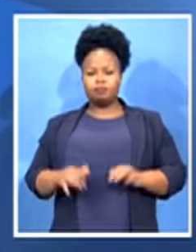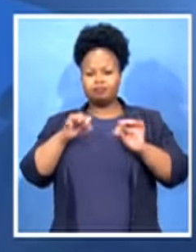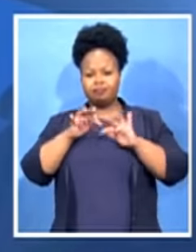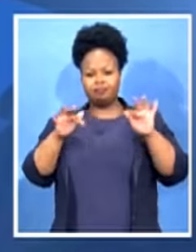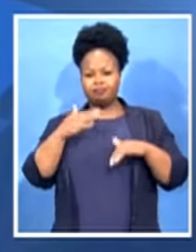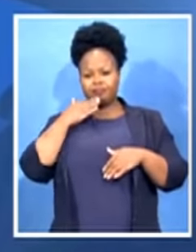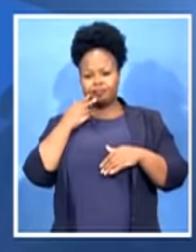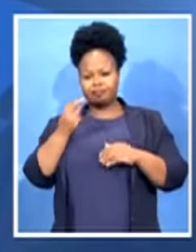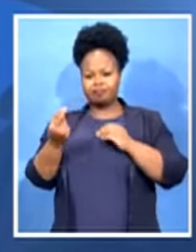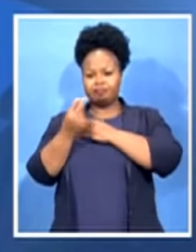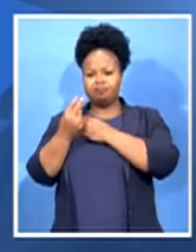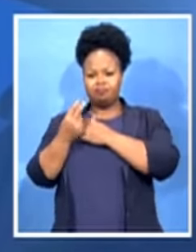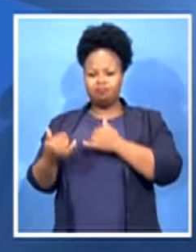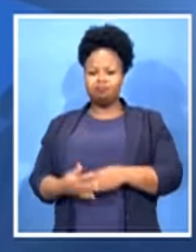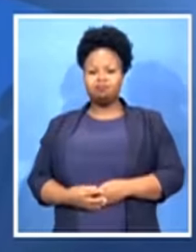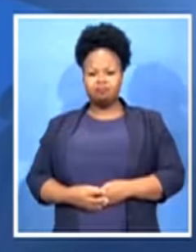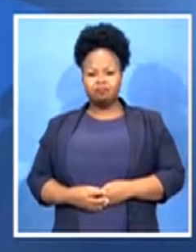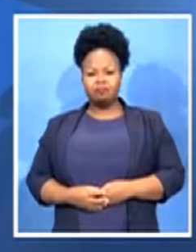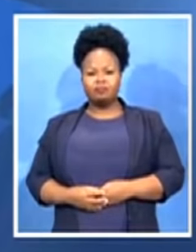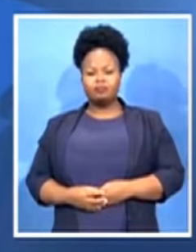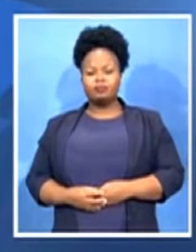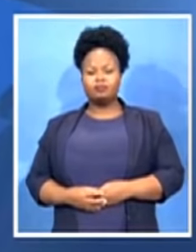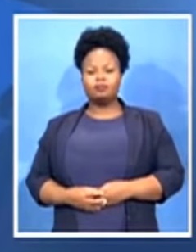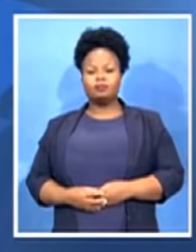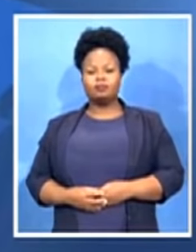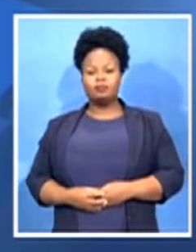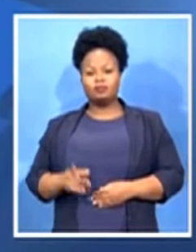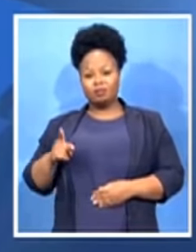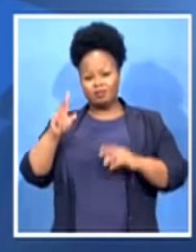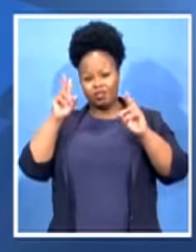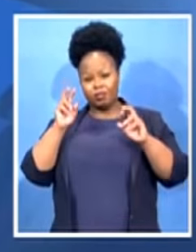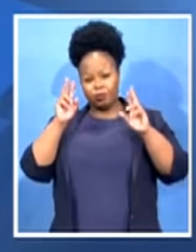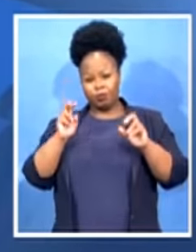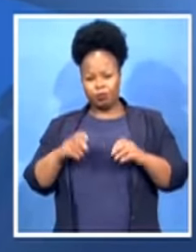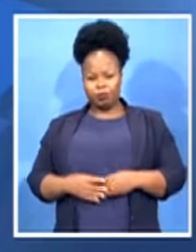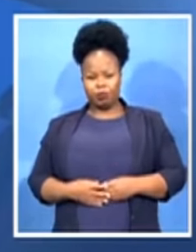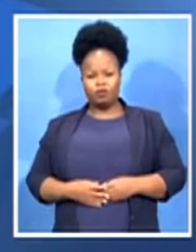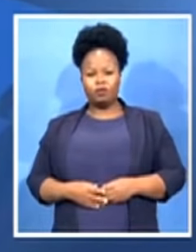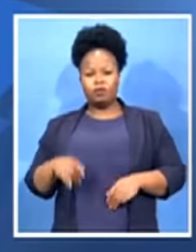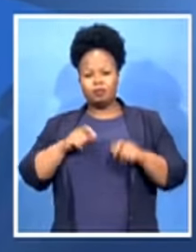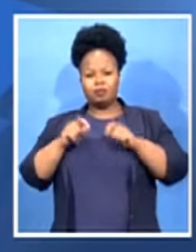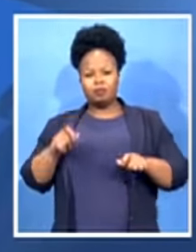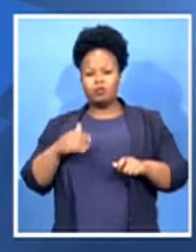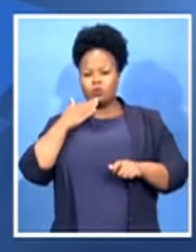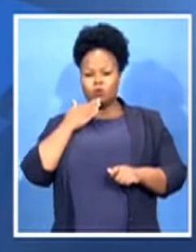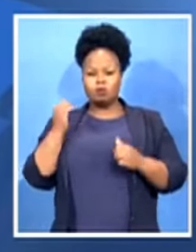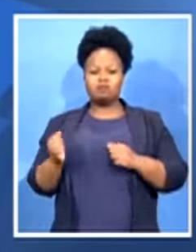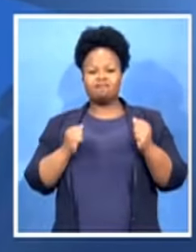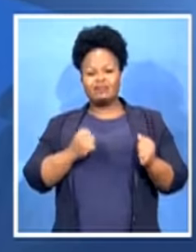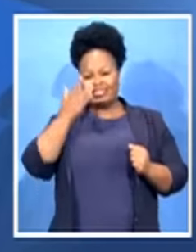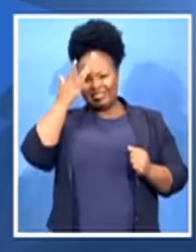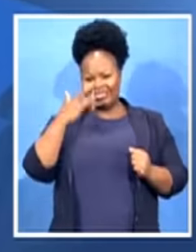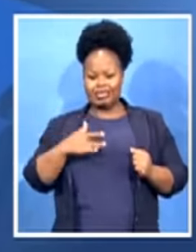Look, the issue of recoveries or active cases is an issue that we are always following